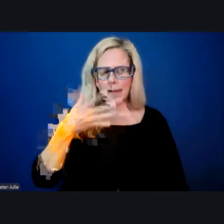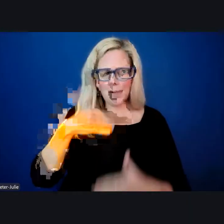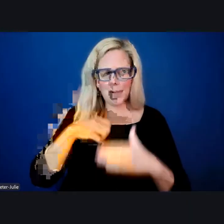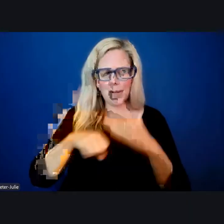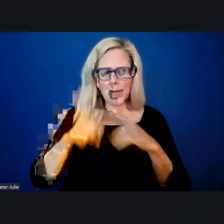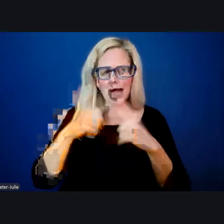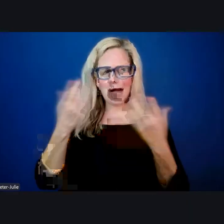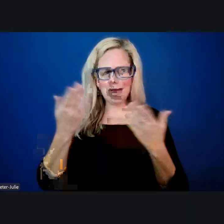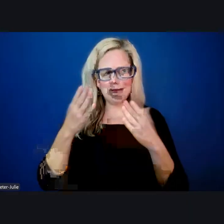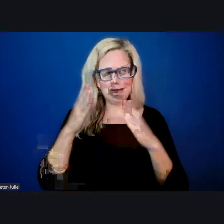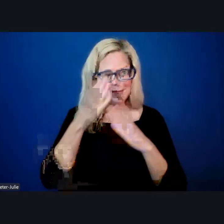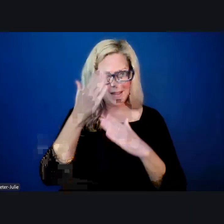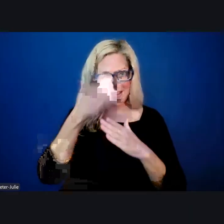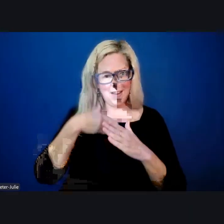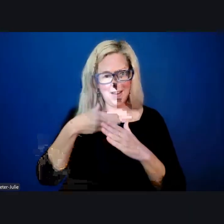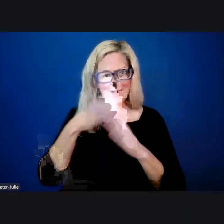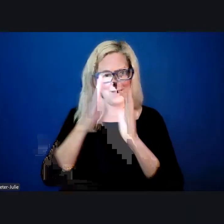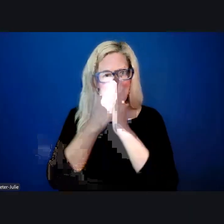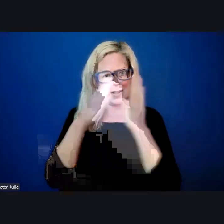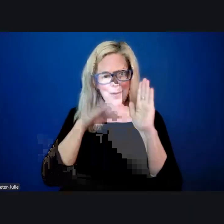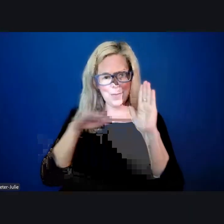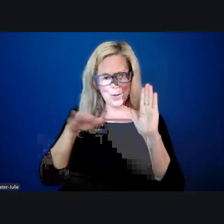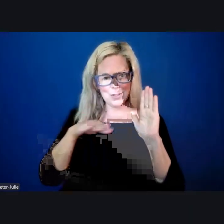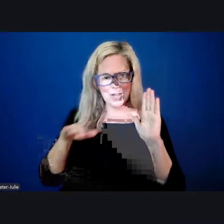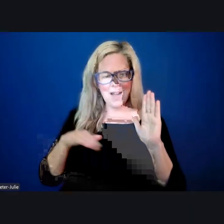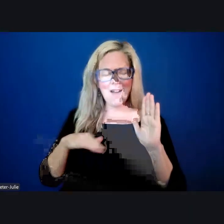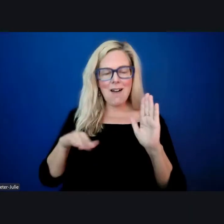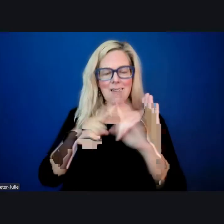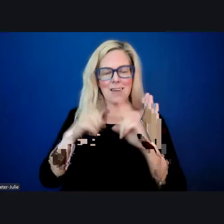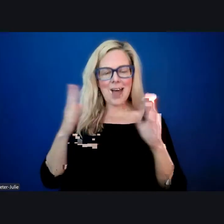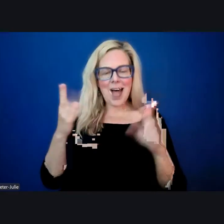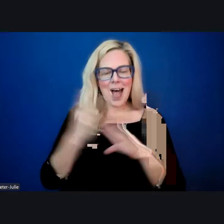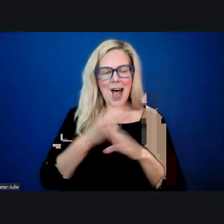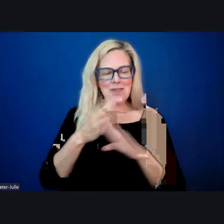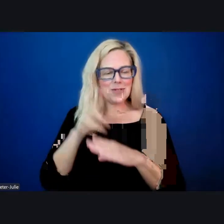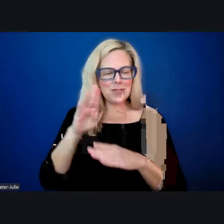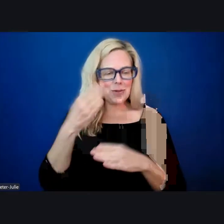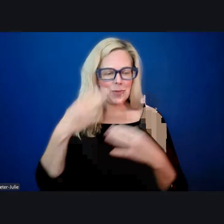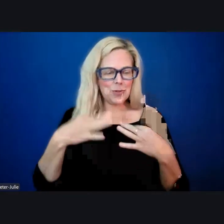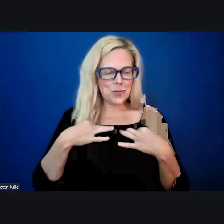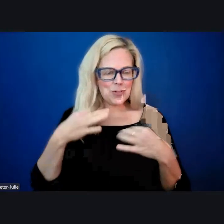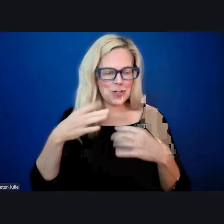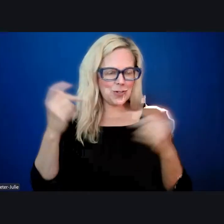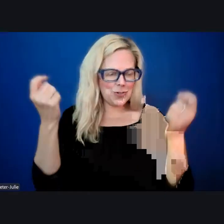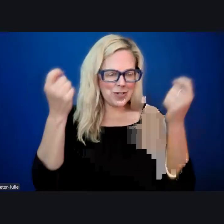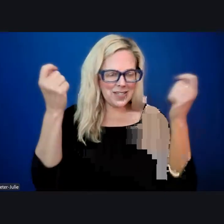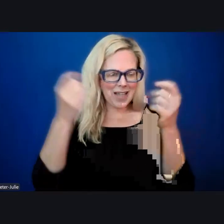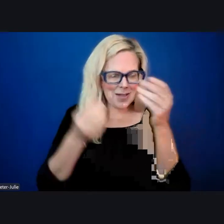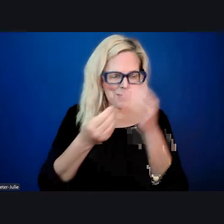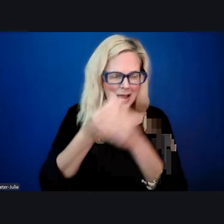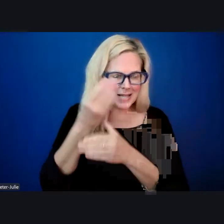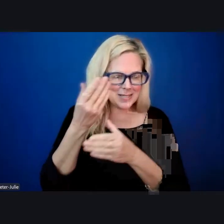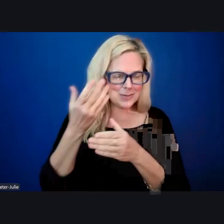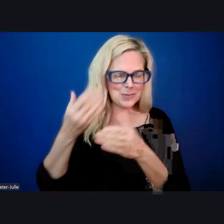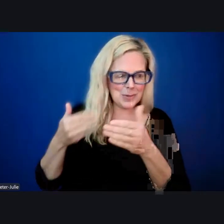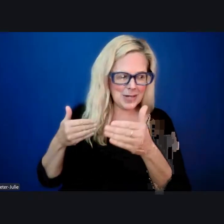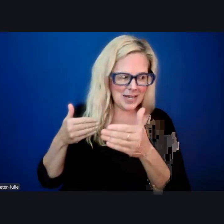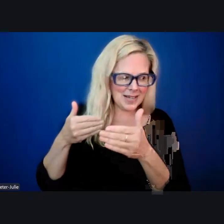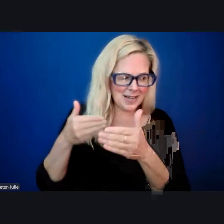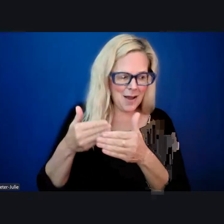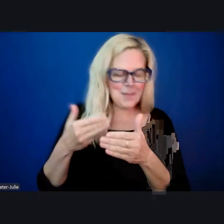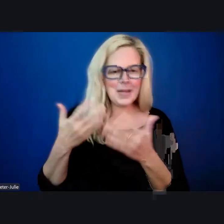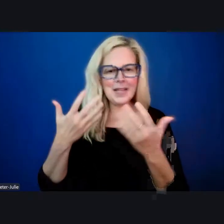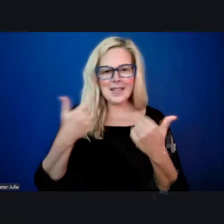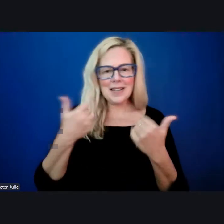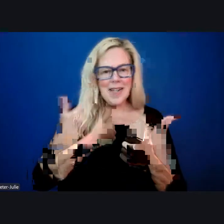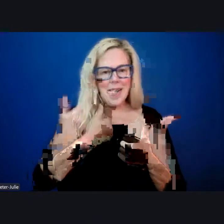front of my bookshelf. I'm wearing a blue shirt in celebration of spring coming. And I myself am about 2 weeks away